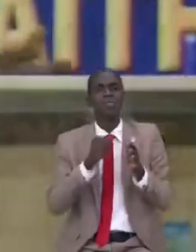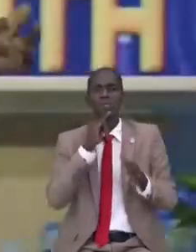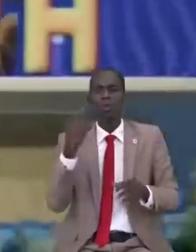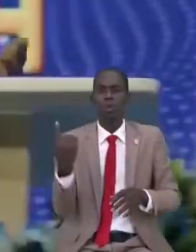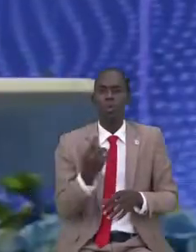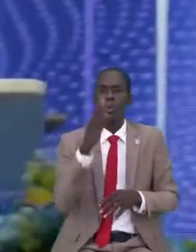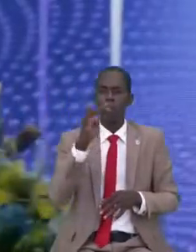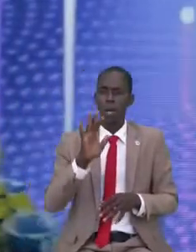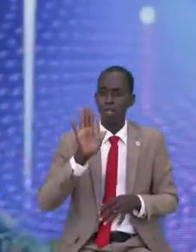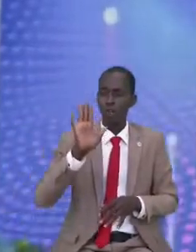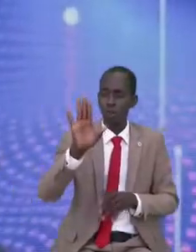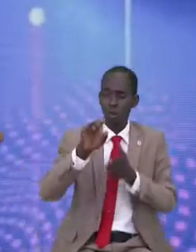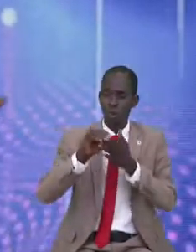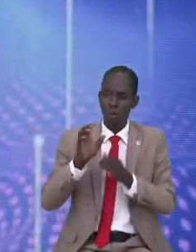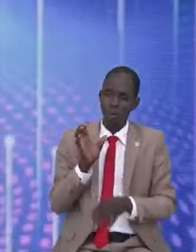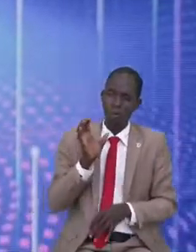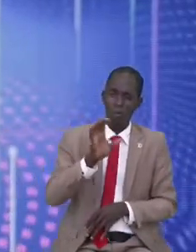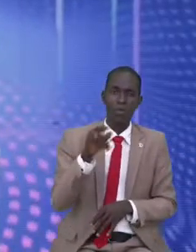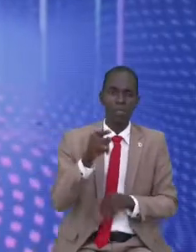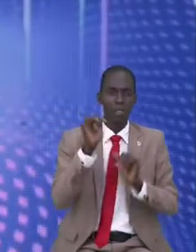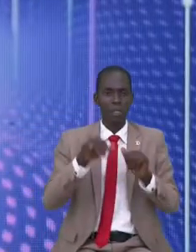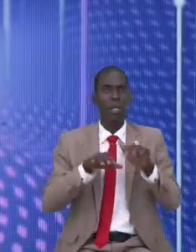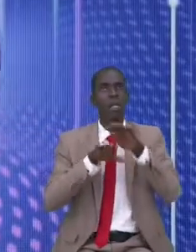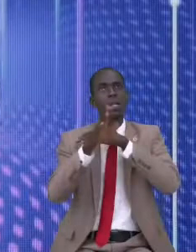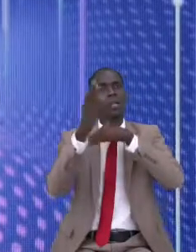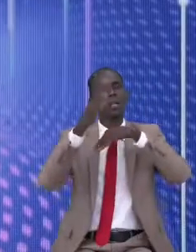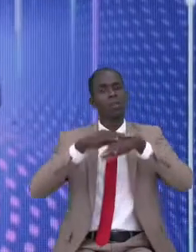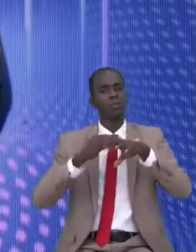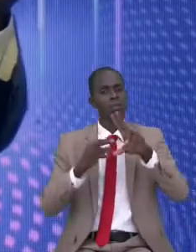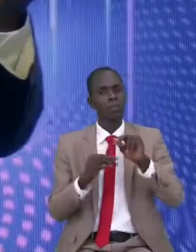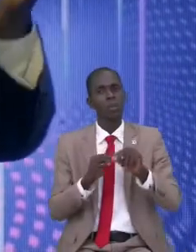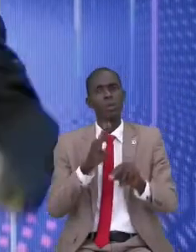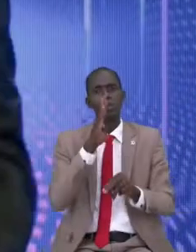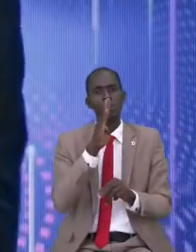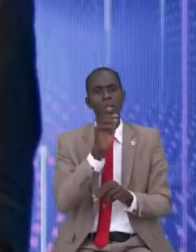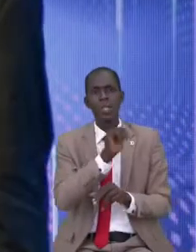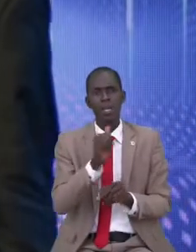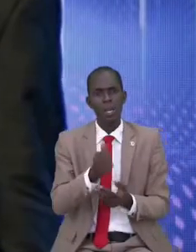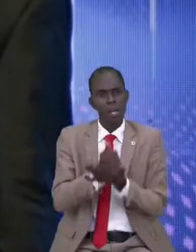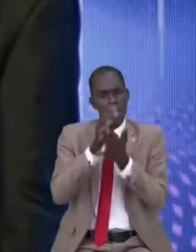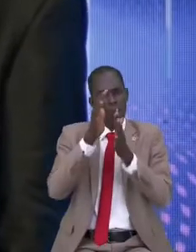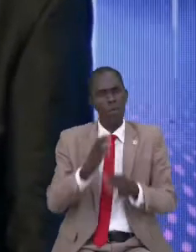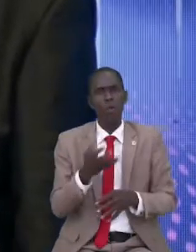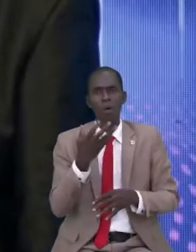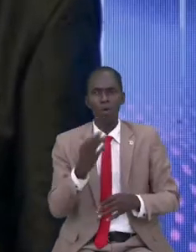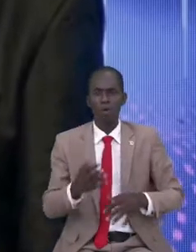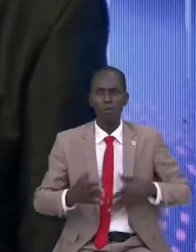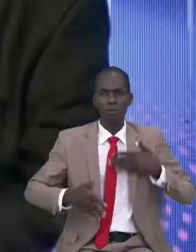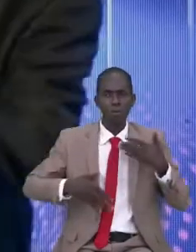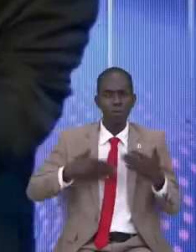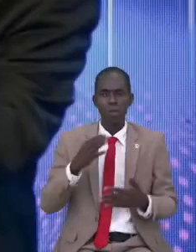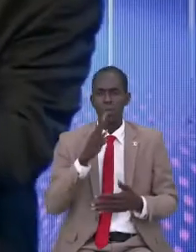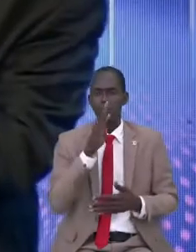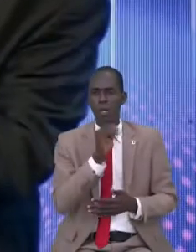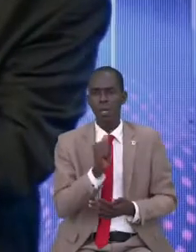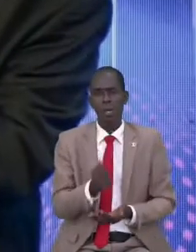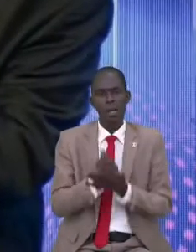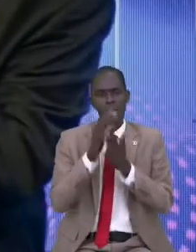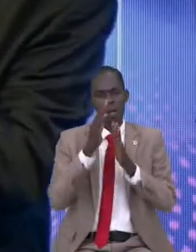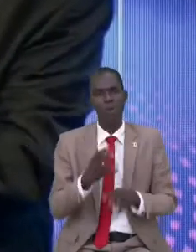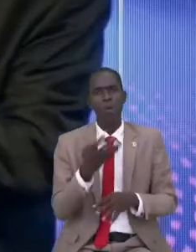Be a helper of their joy, a helper of their faith,